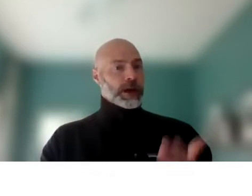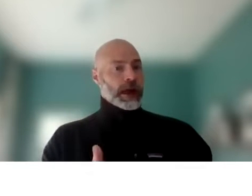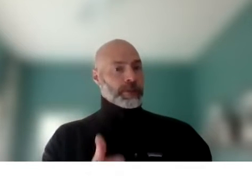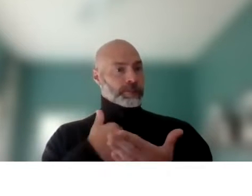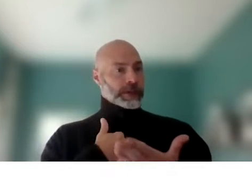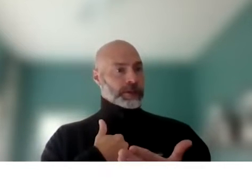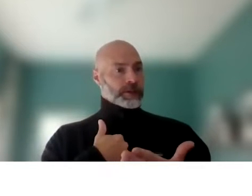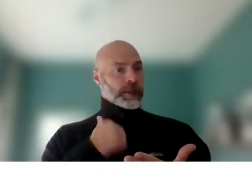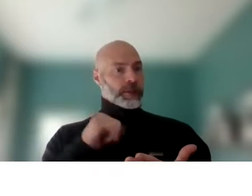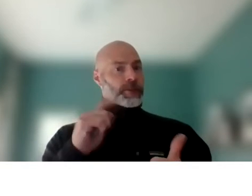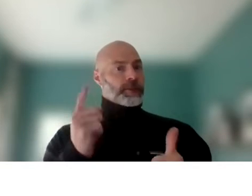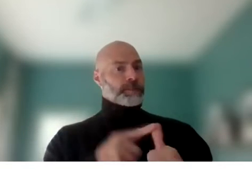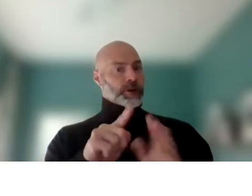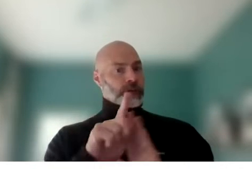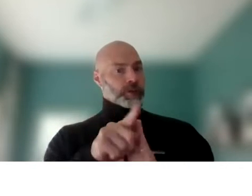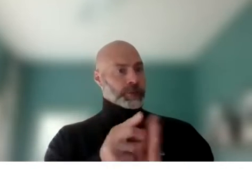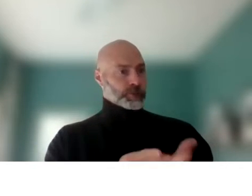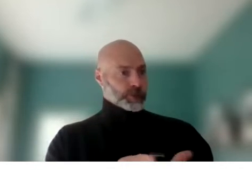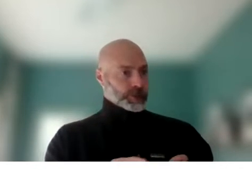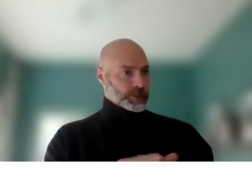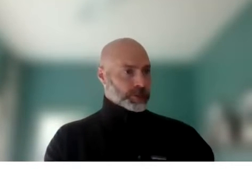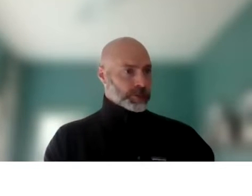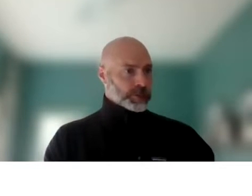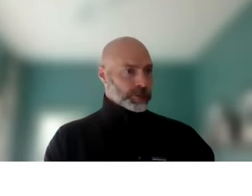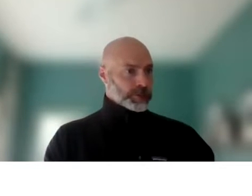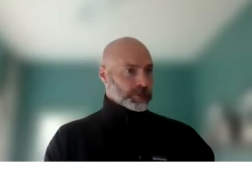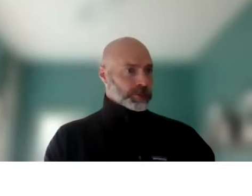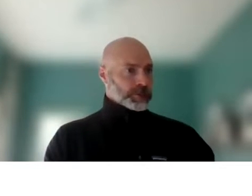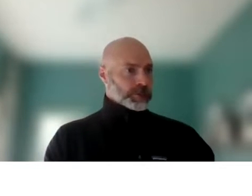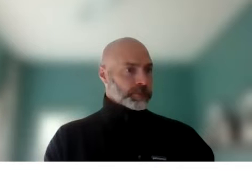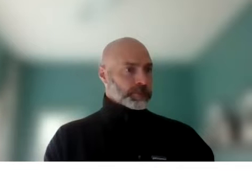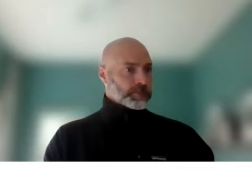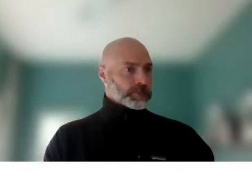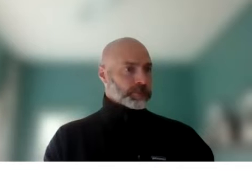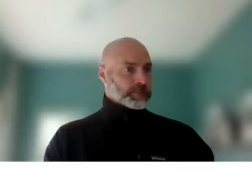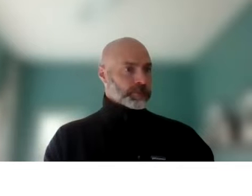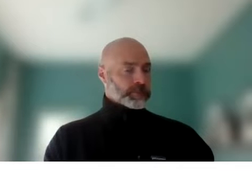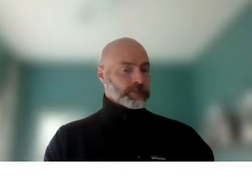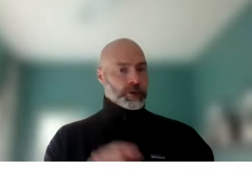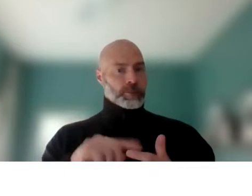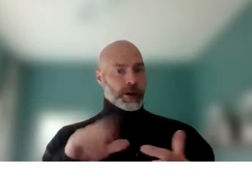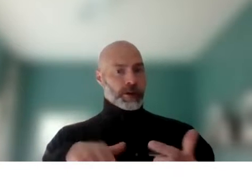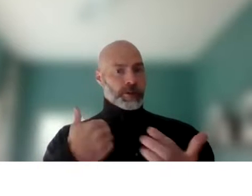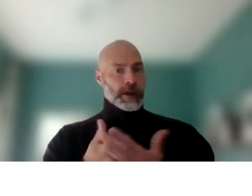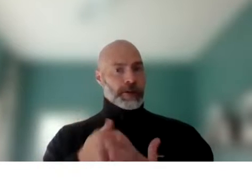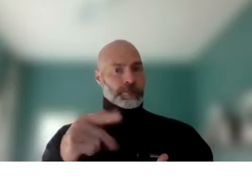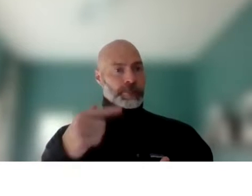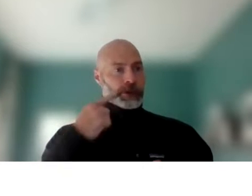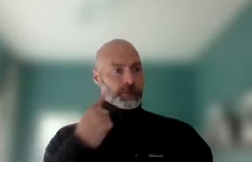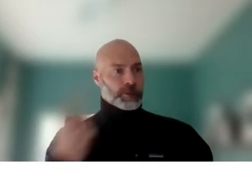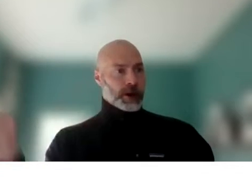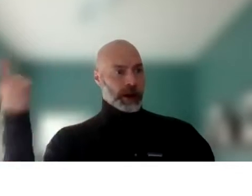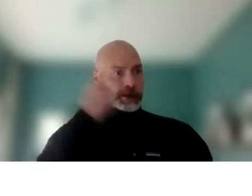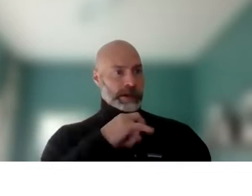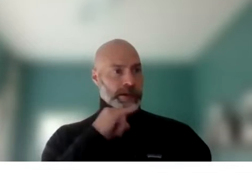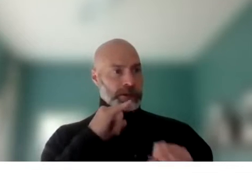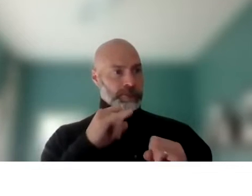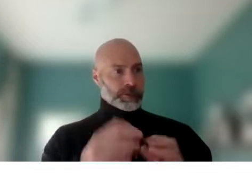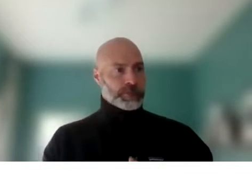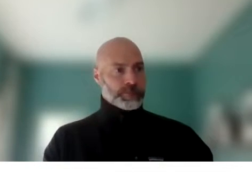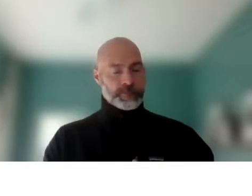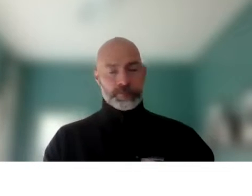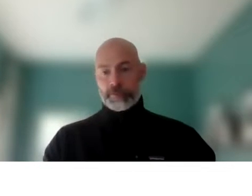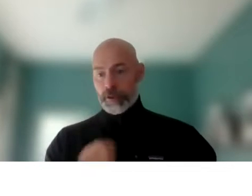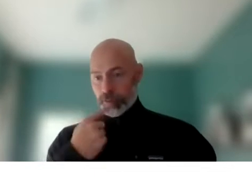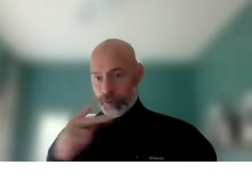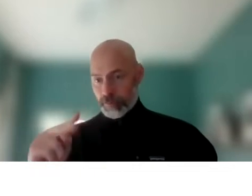Also, specifically related to P&G, what has helped me, and really my first moment of truth, if you will, when I arrived at